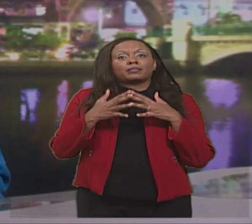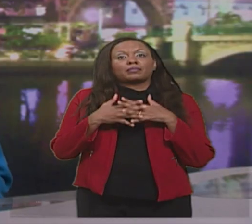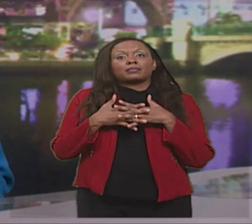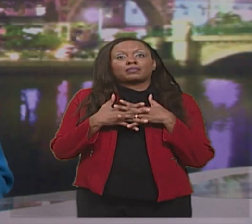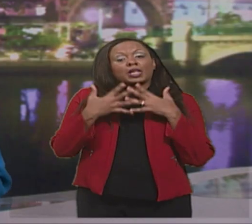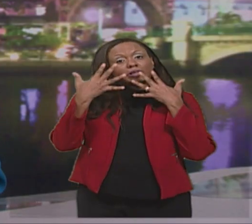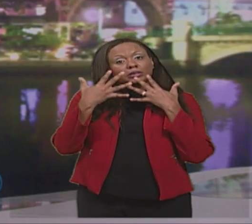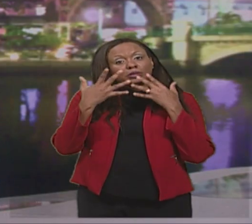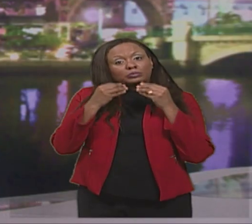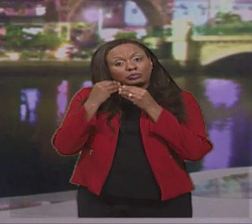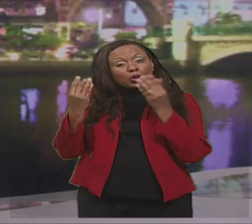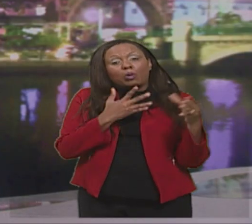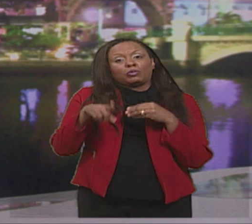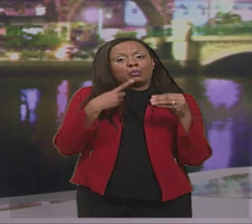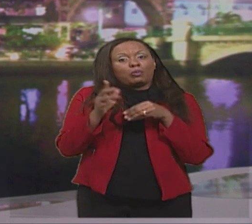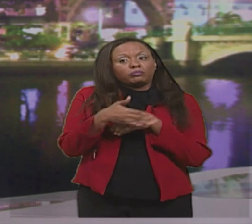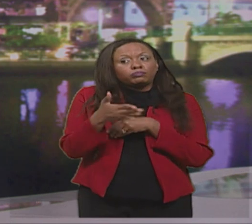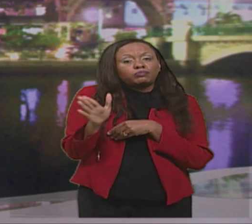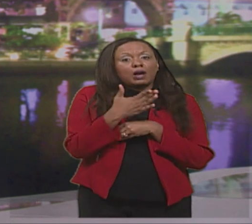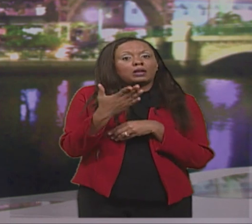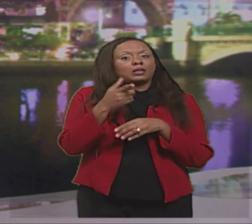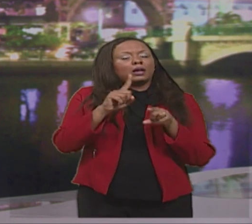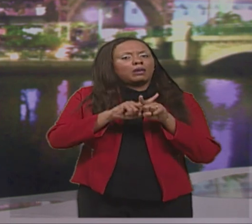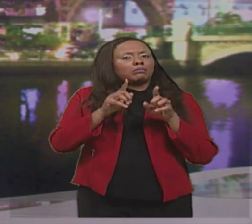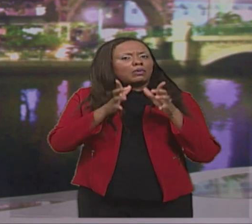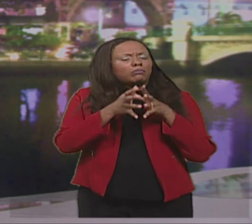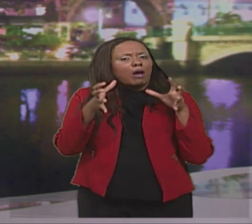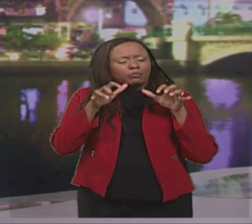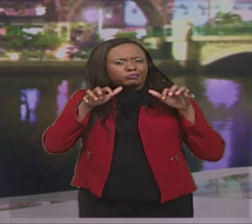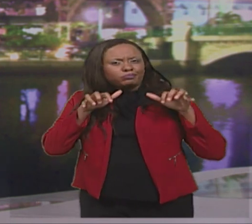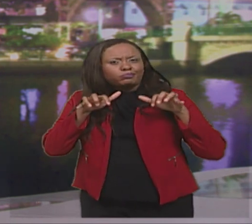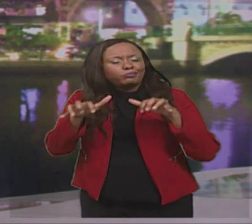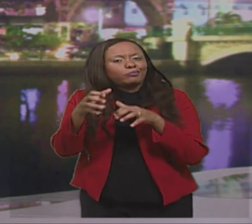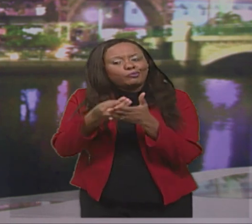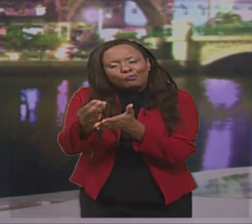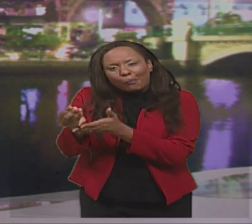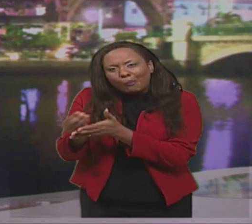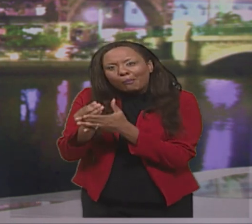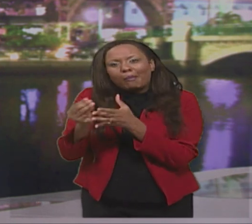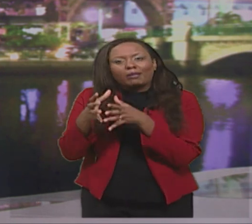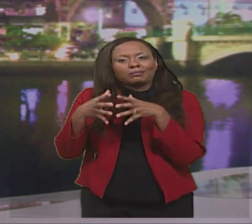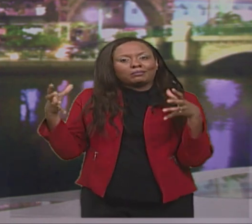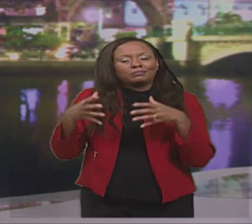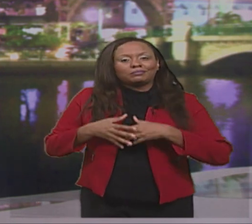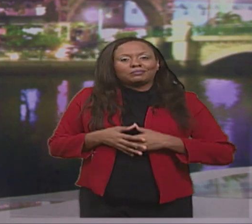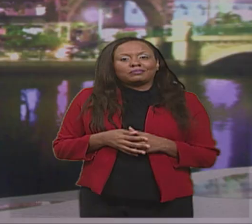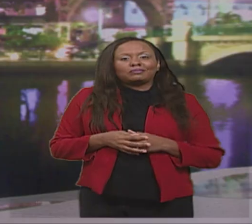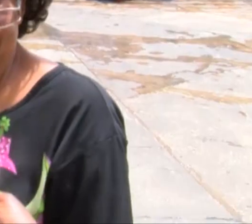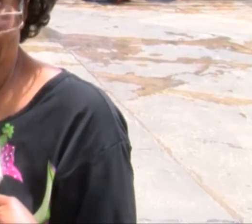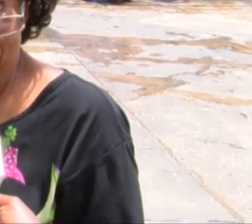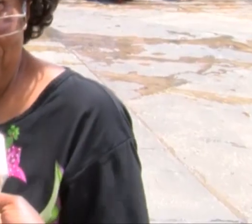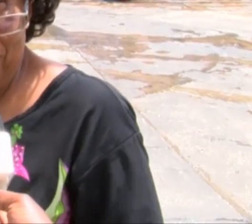And as news spread about the abundance of fish in the market, Barbadians turned out in their numbers to get their favorites. I come to